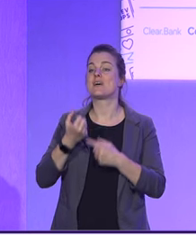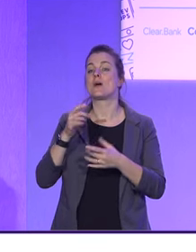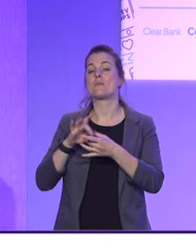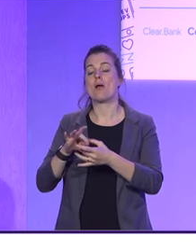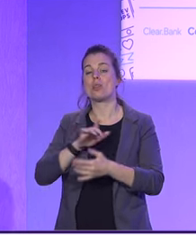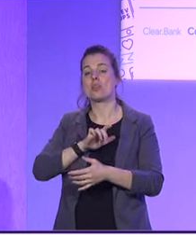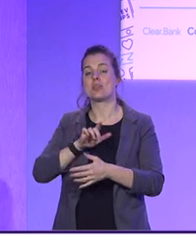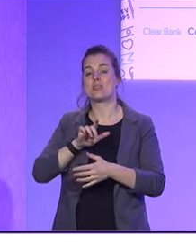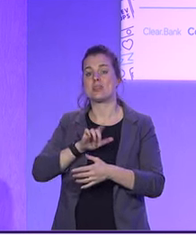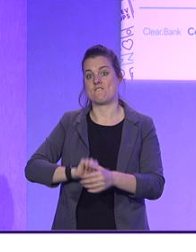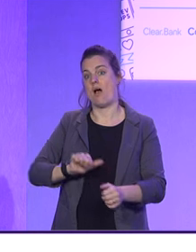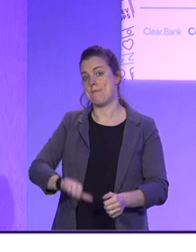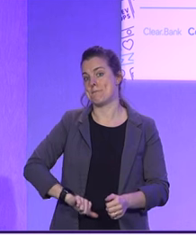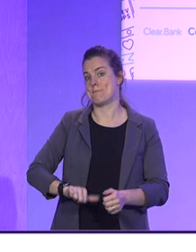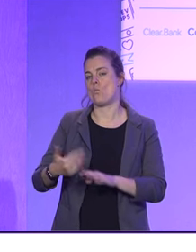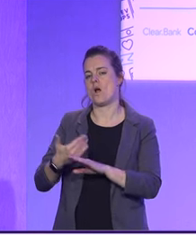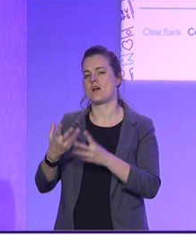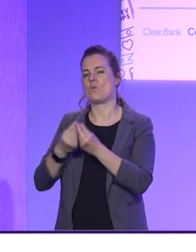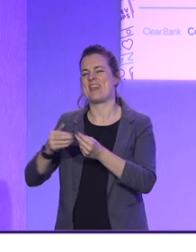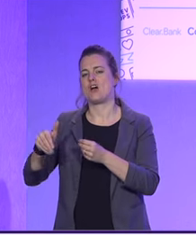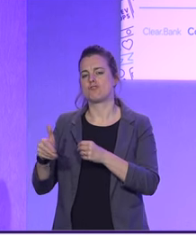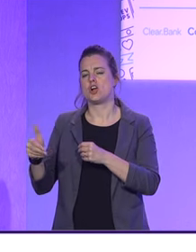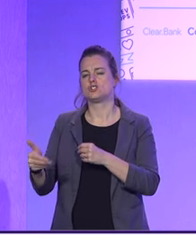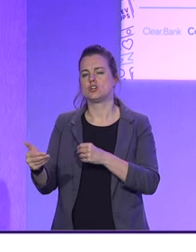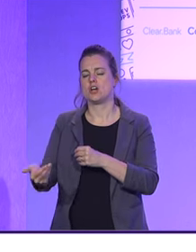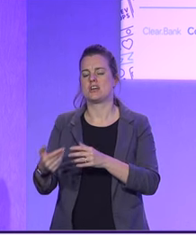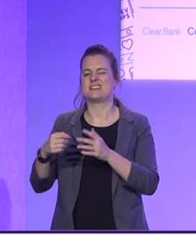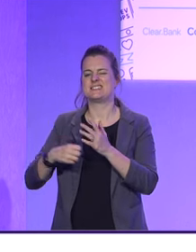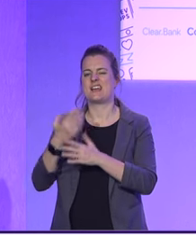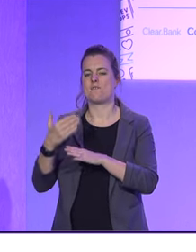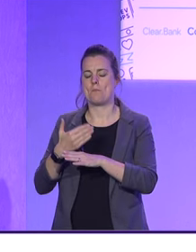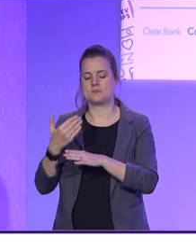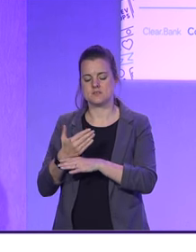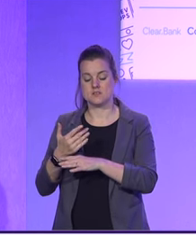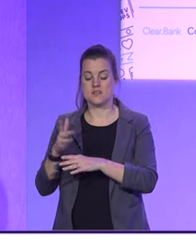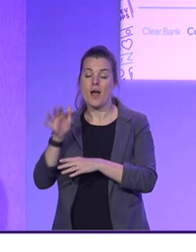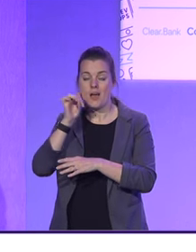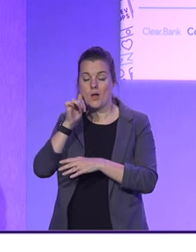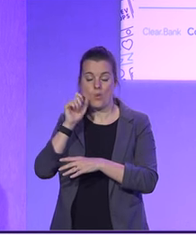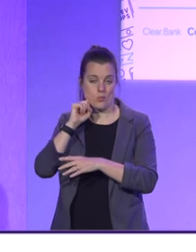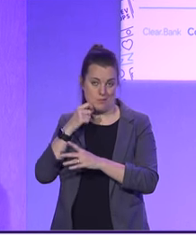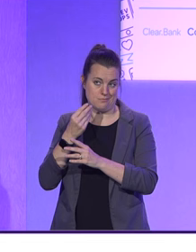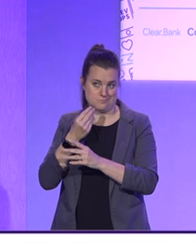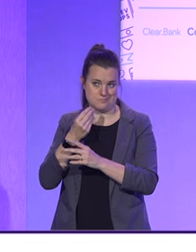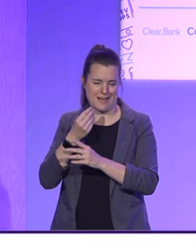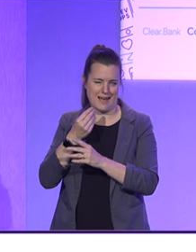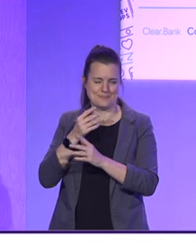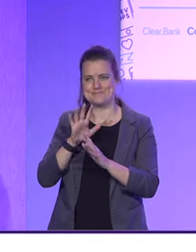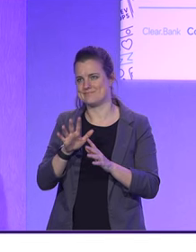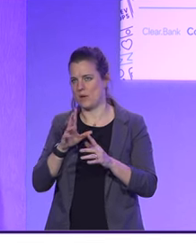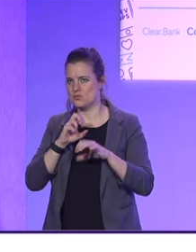with agriculture. I think about DevOps. Okay. Maybe I'm gonna have some problems saying this, but